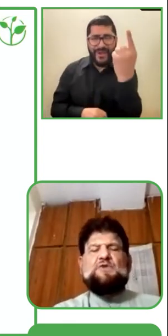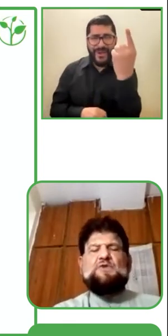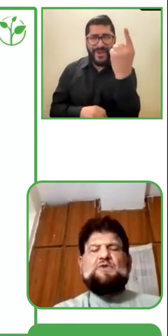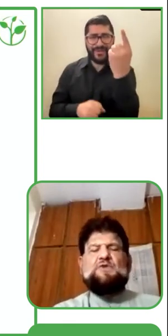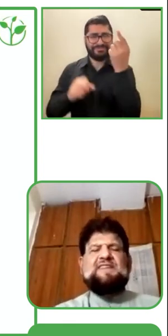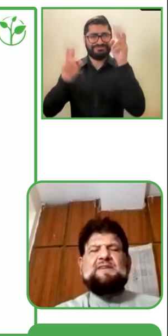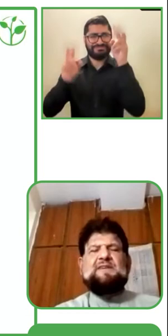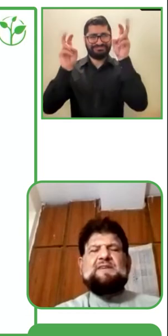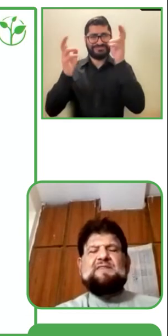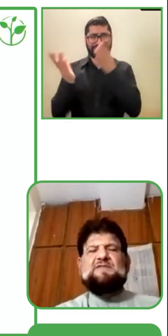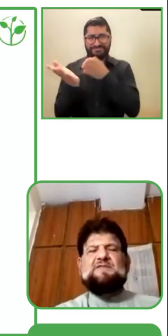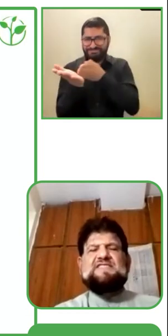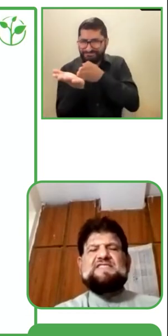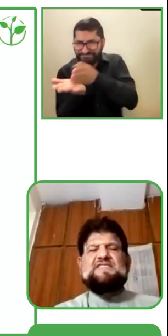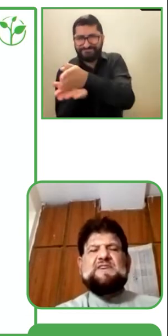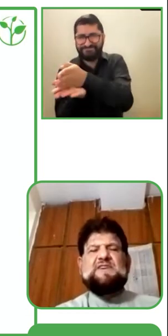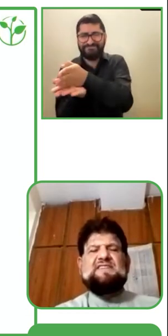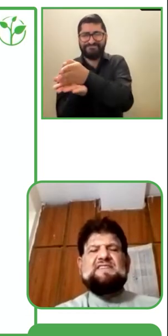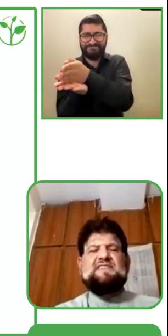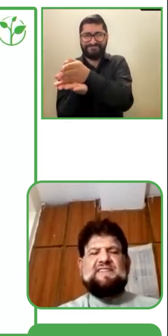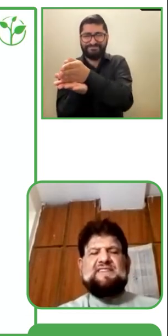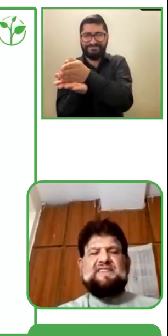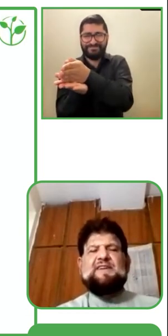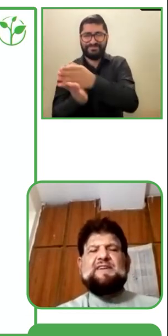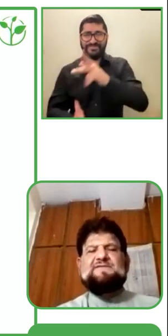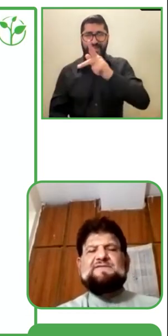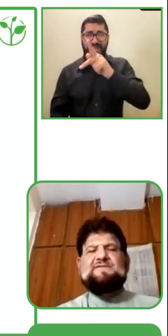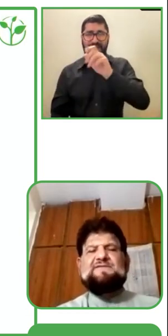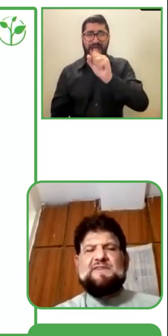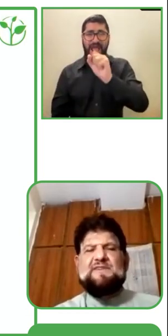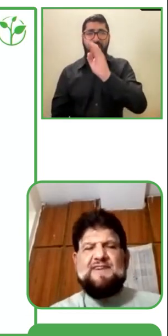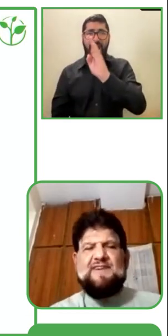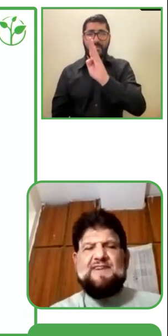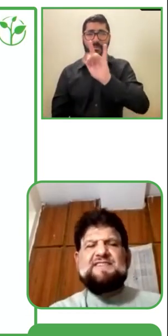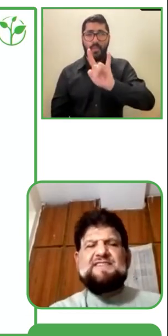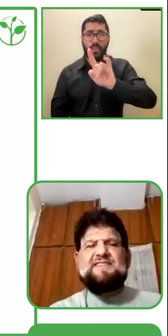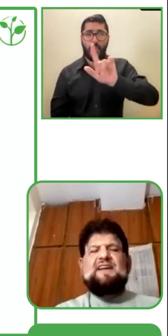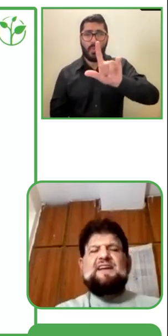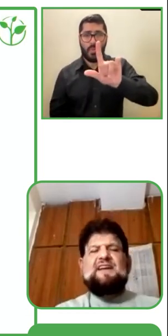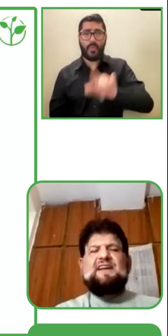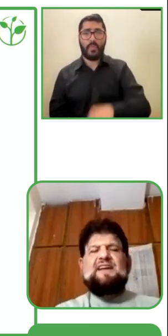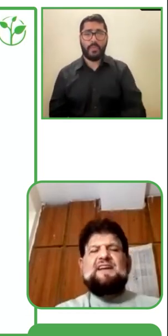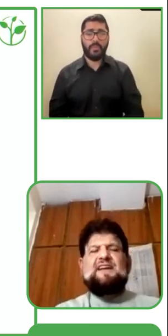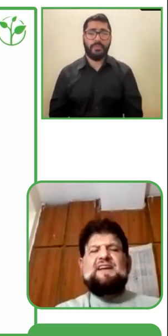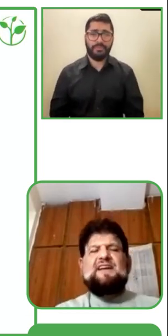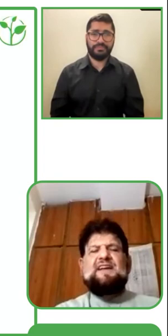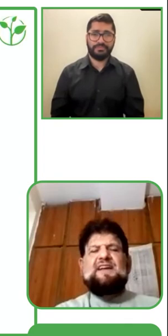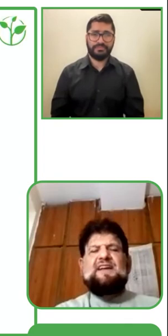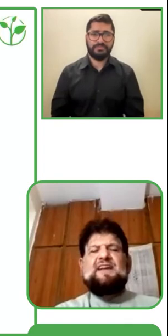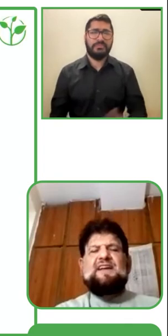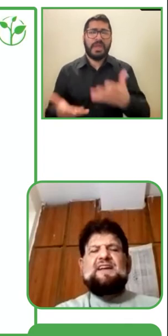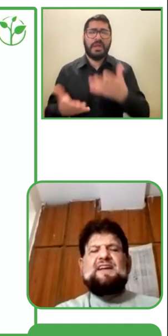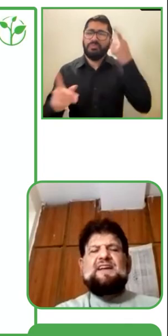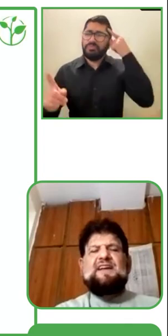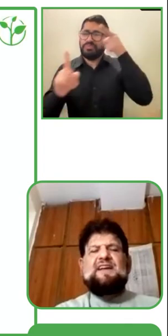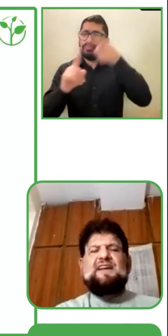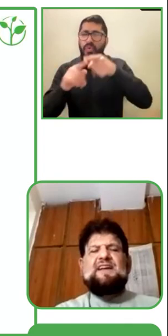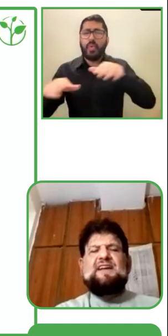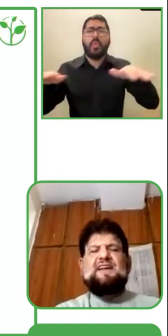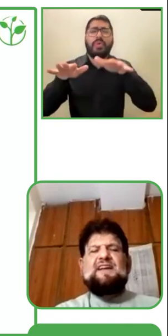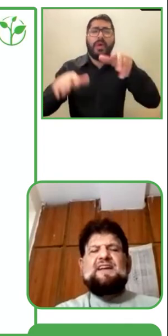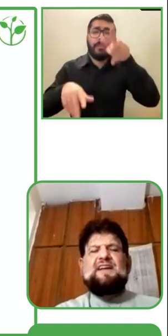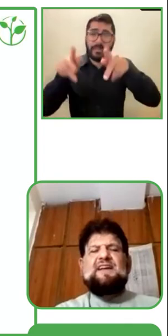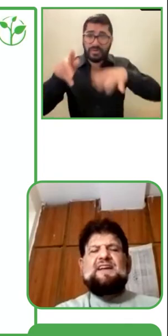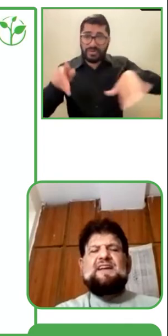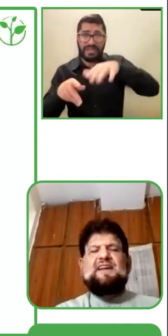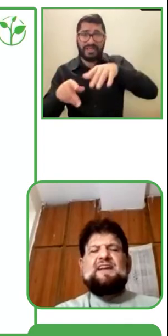To use, there were almost 16 person that they were trained in Kabul city and also in bicycle